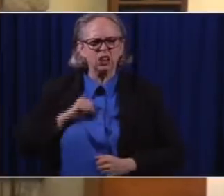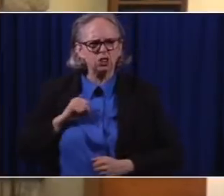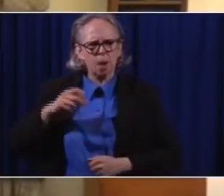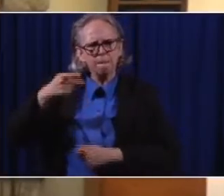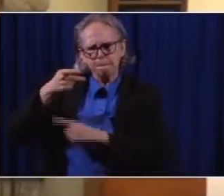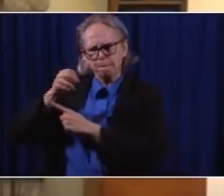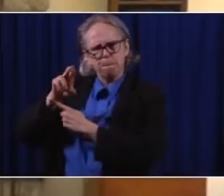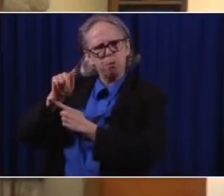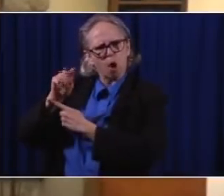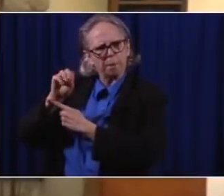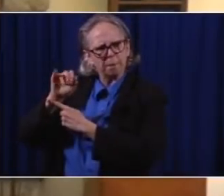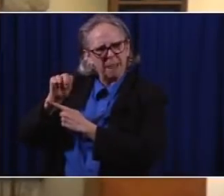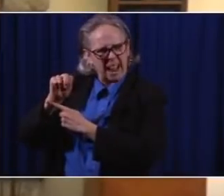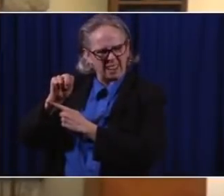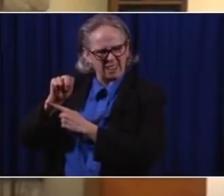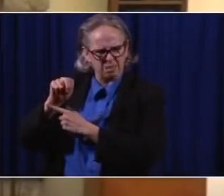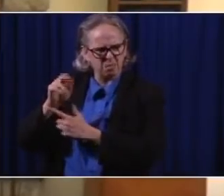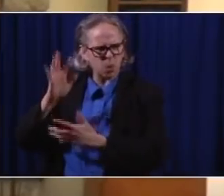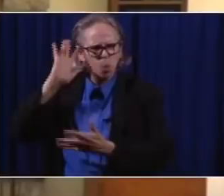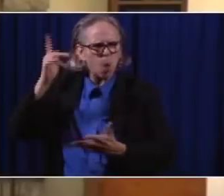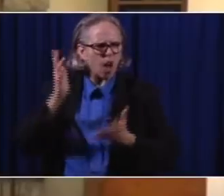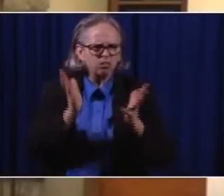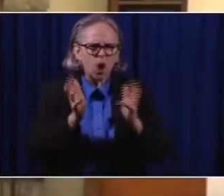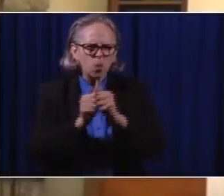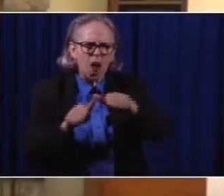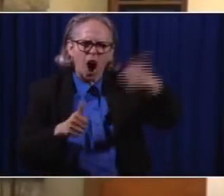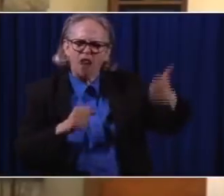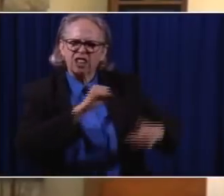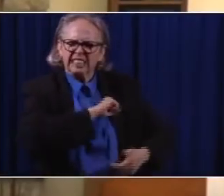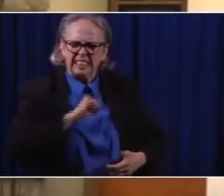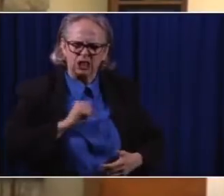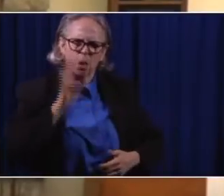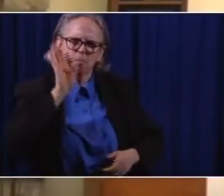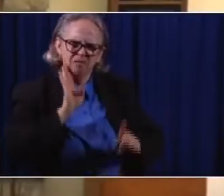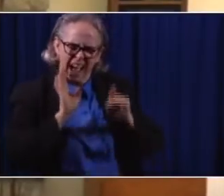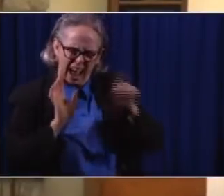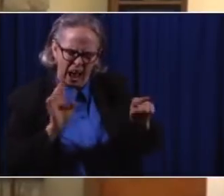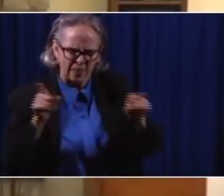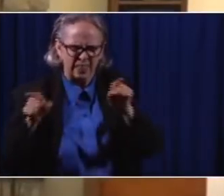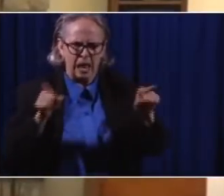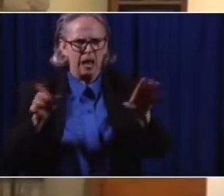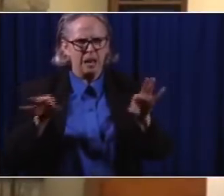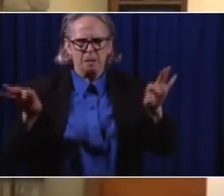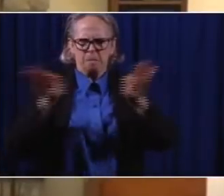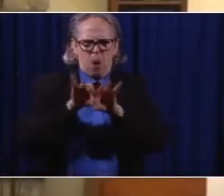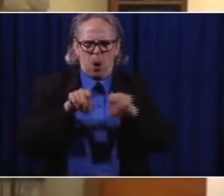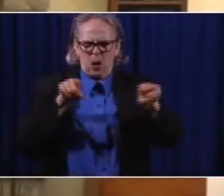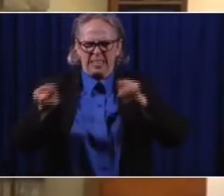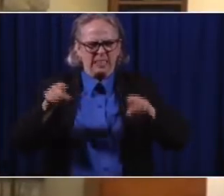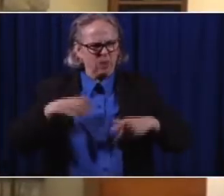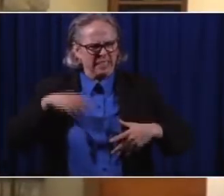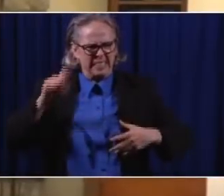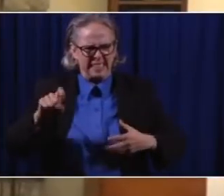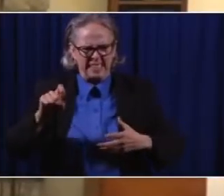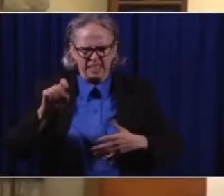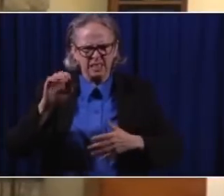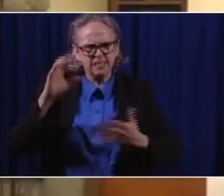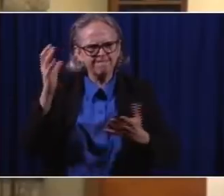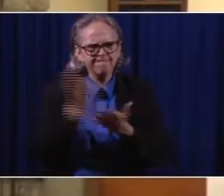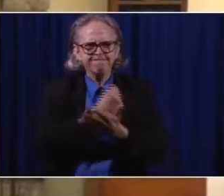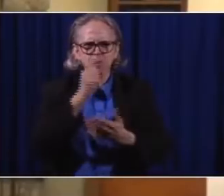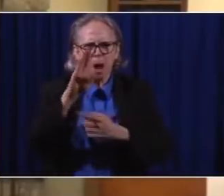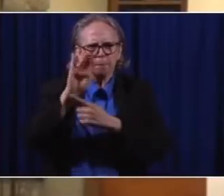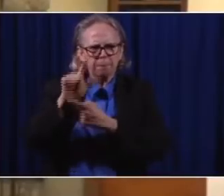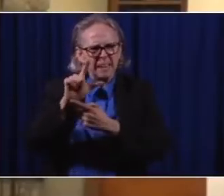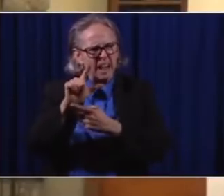of Representatives. This is very important. We need a bill. We need a bill, number one, to allow us